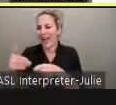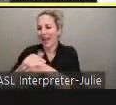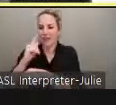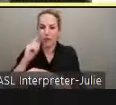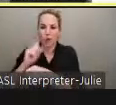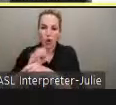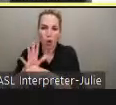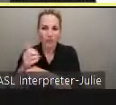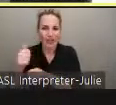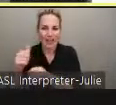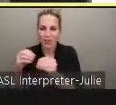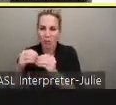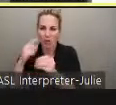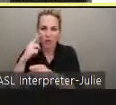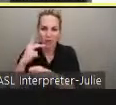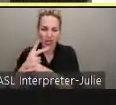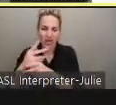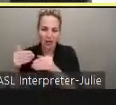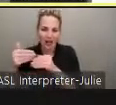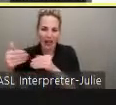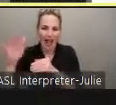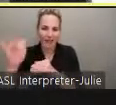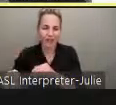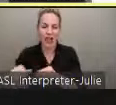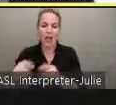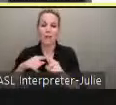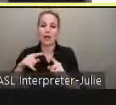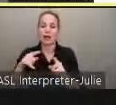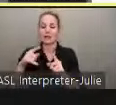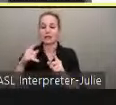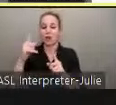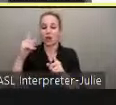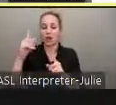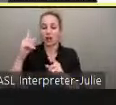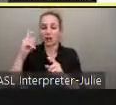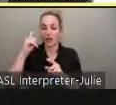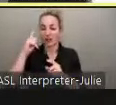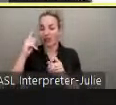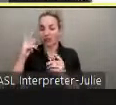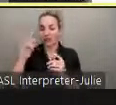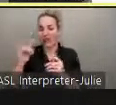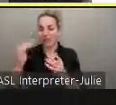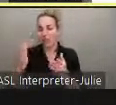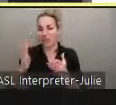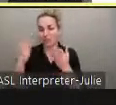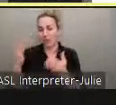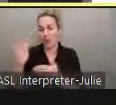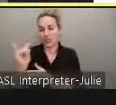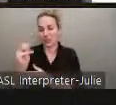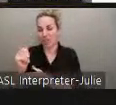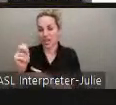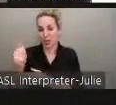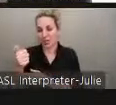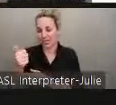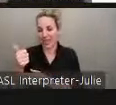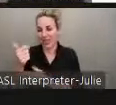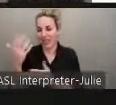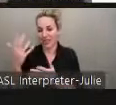the first budget, the governor's January 10 budget, as a proposal.